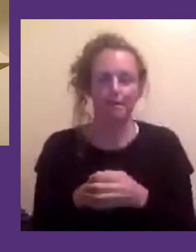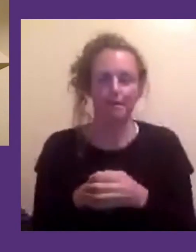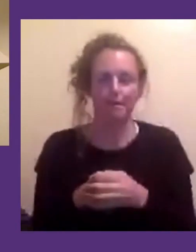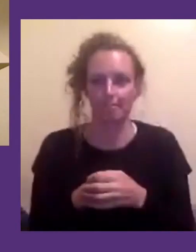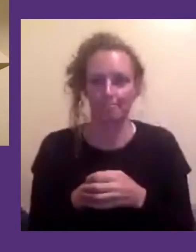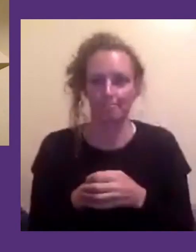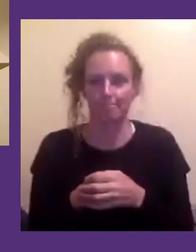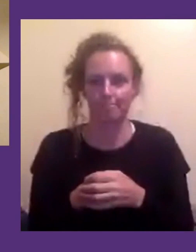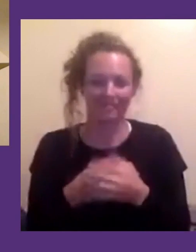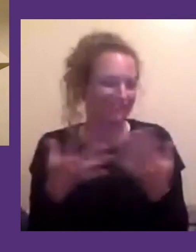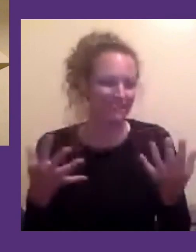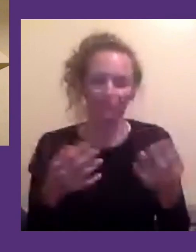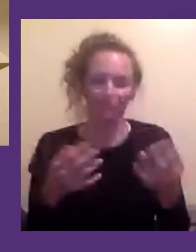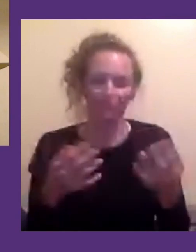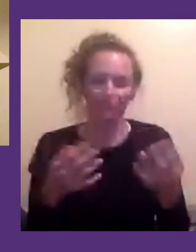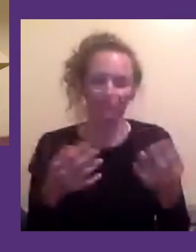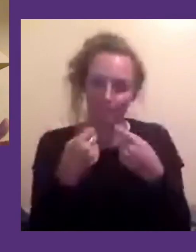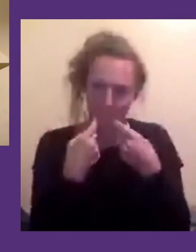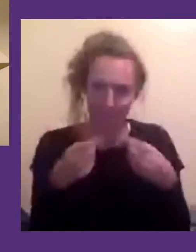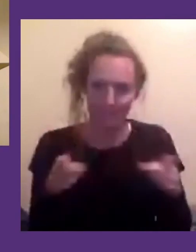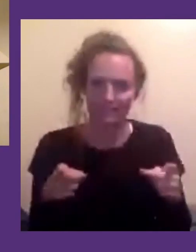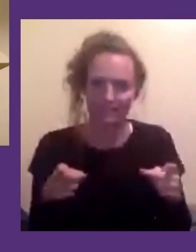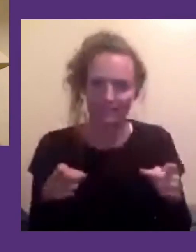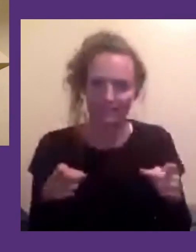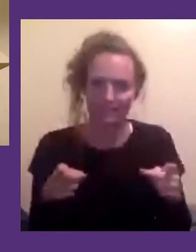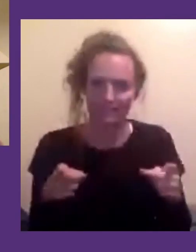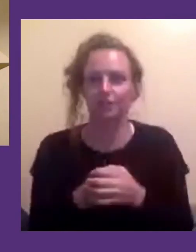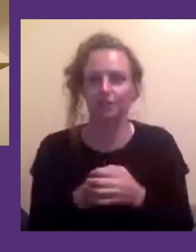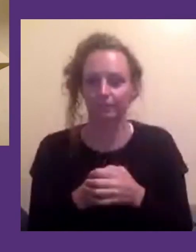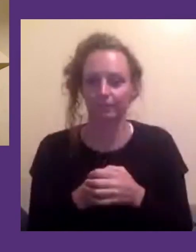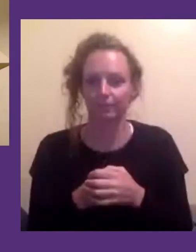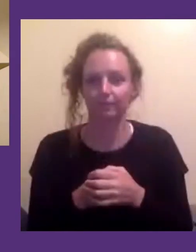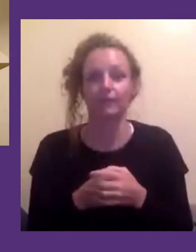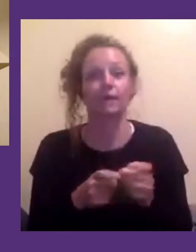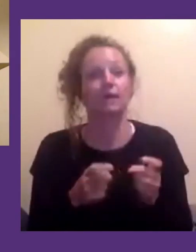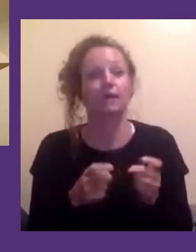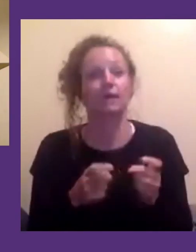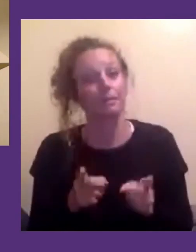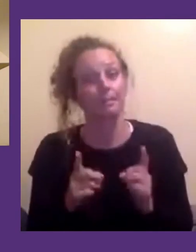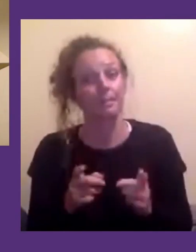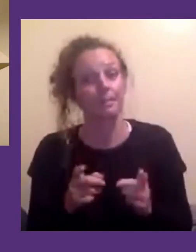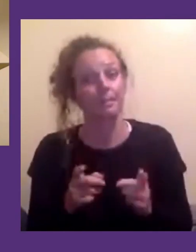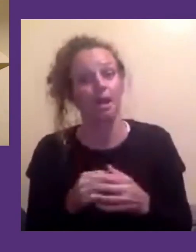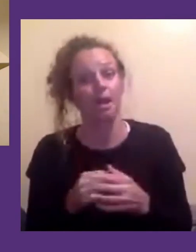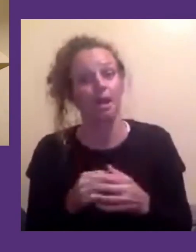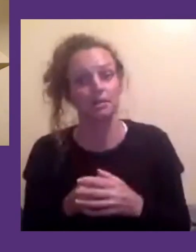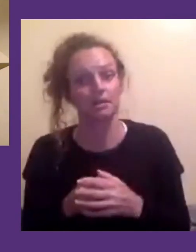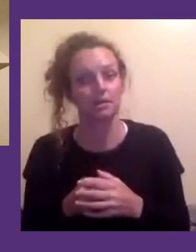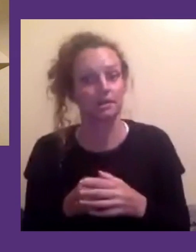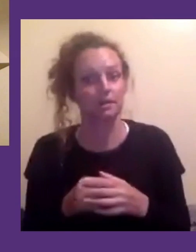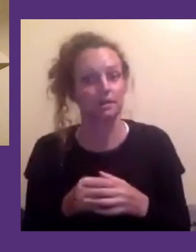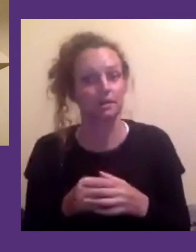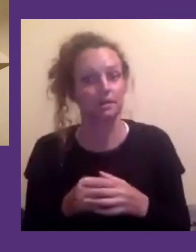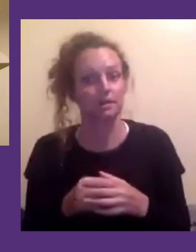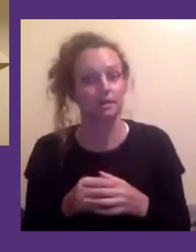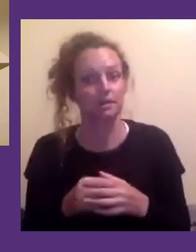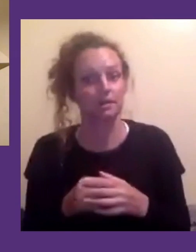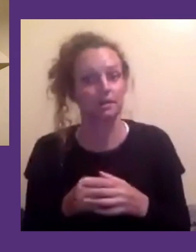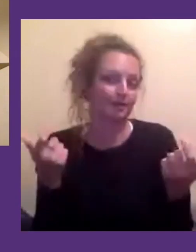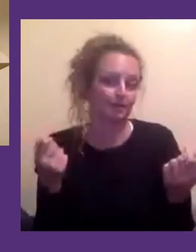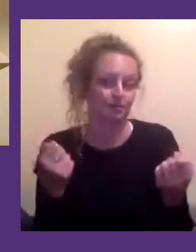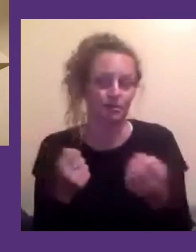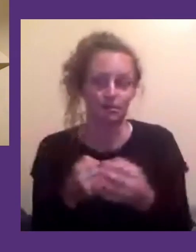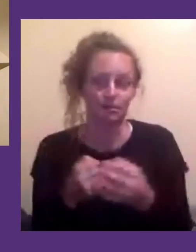But it's funny that one level you can kind of just go, oh, you know, they're just stories, don't take them